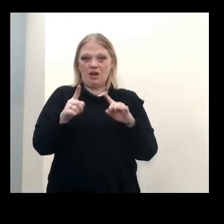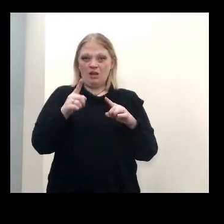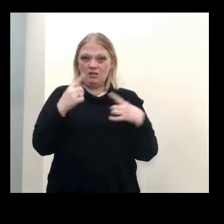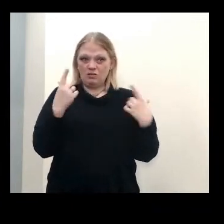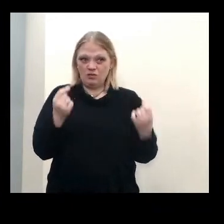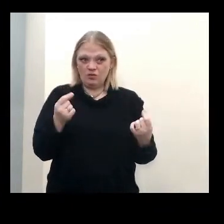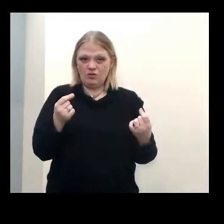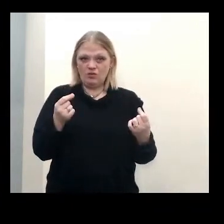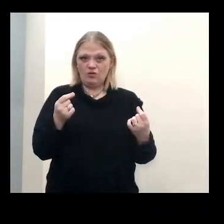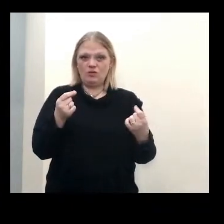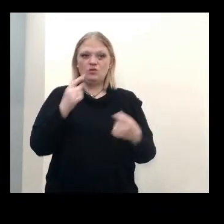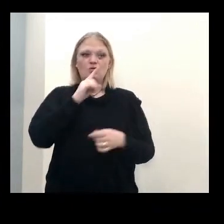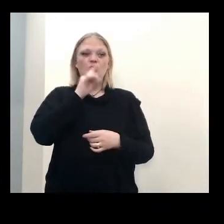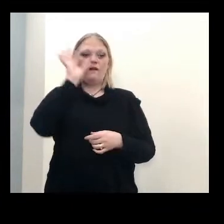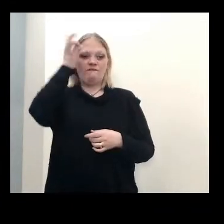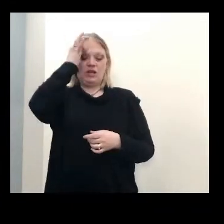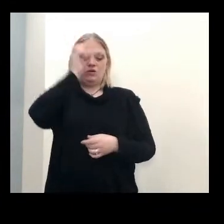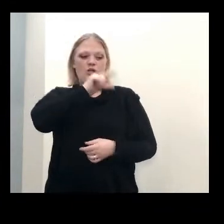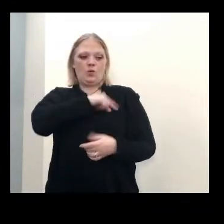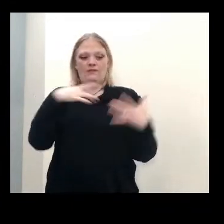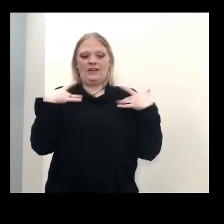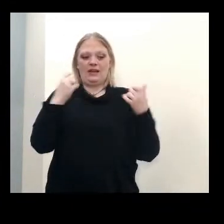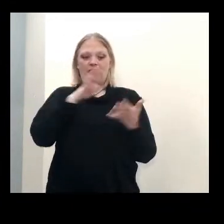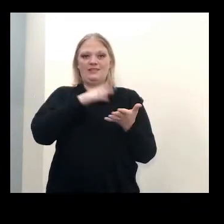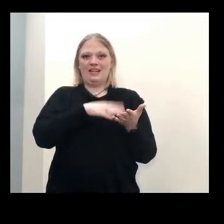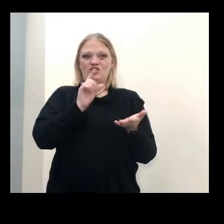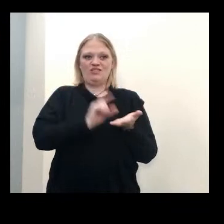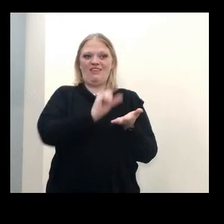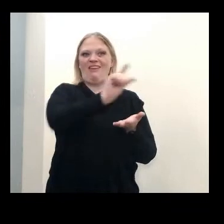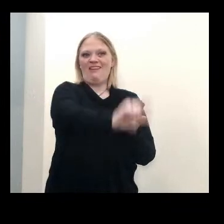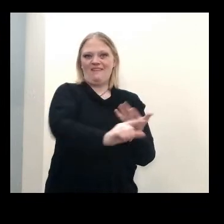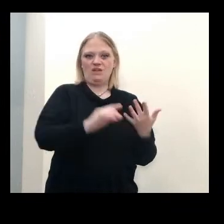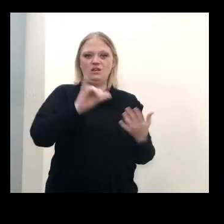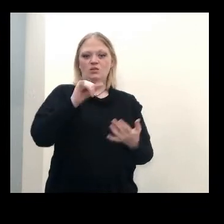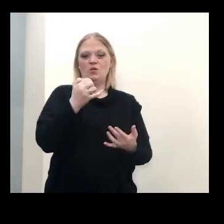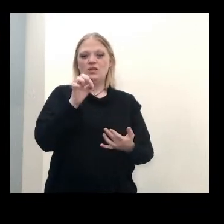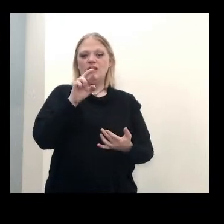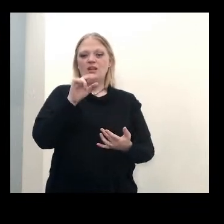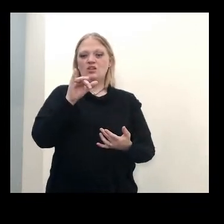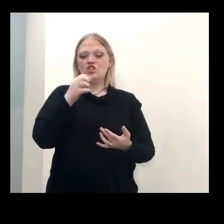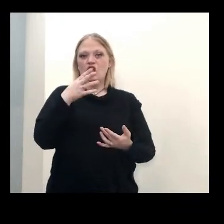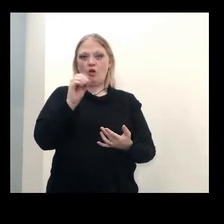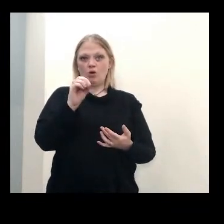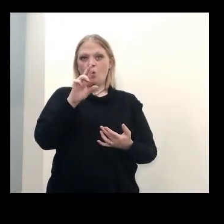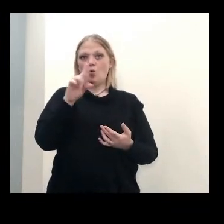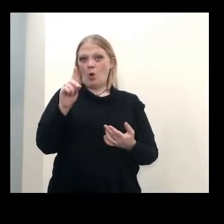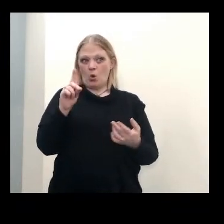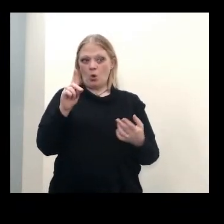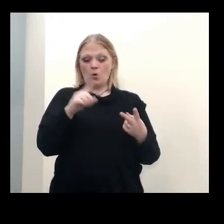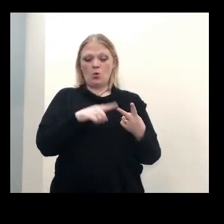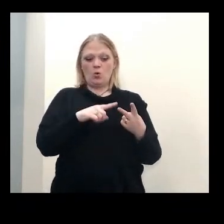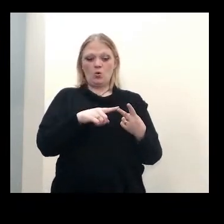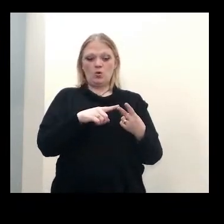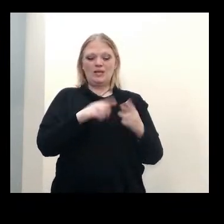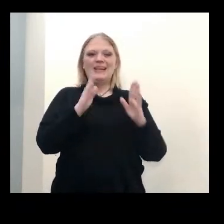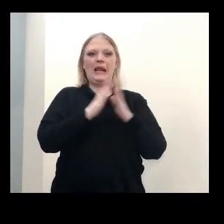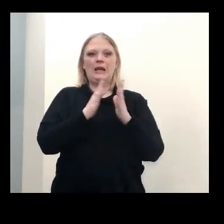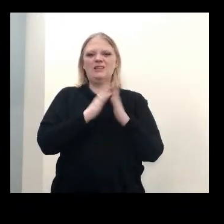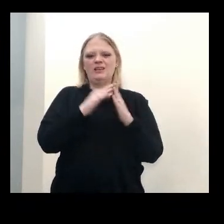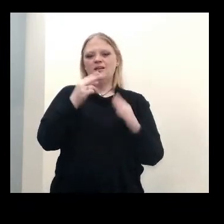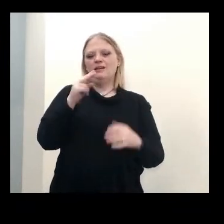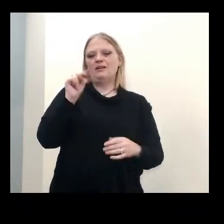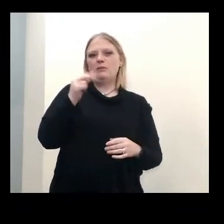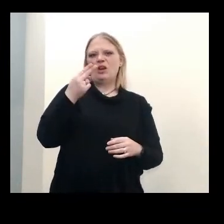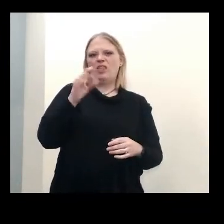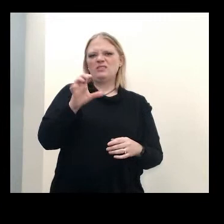doses to federally qualified health centers. And I do know in the last week, Jericho Road as well as I think Neighborhood Health,